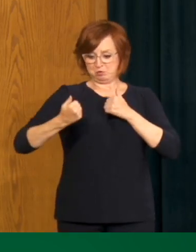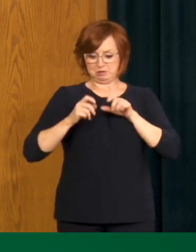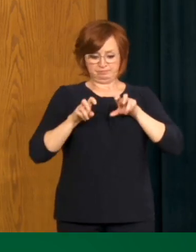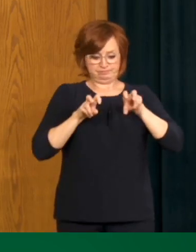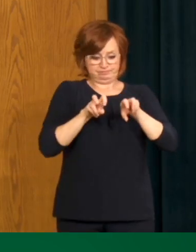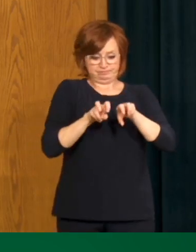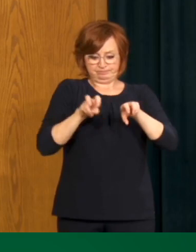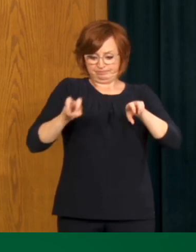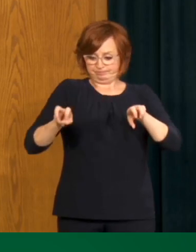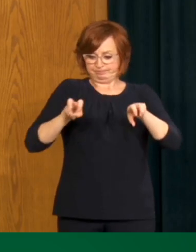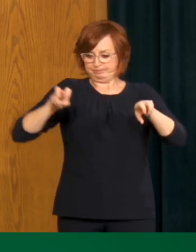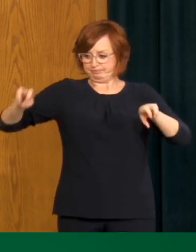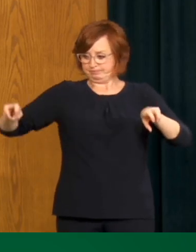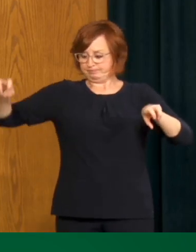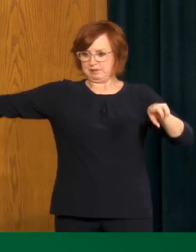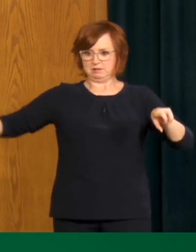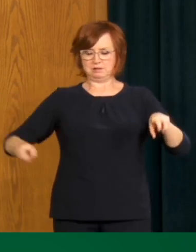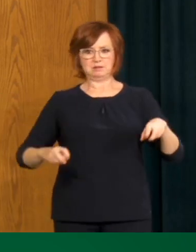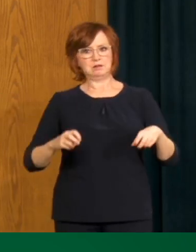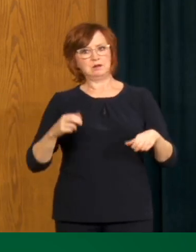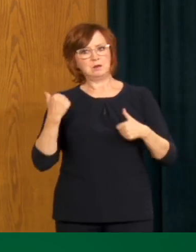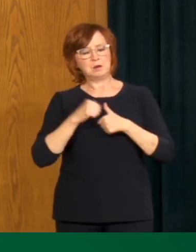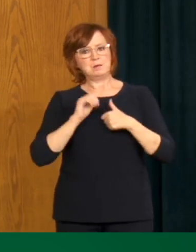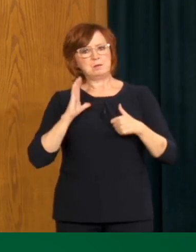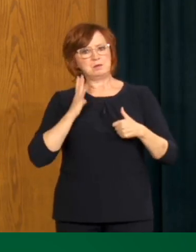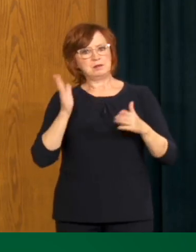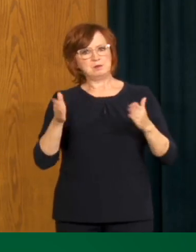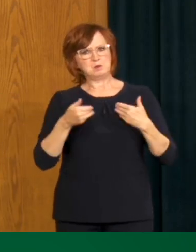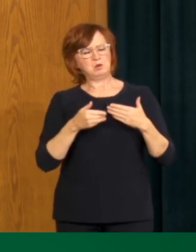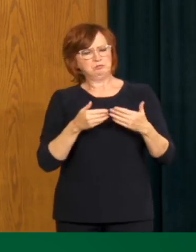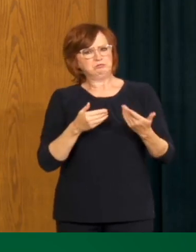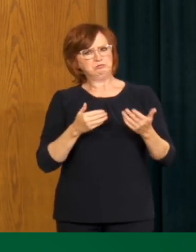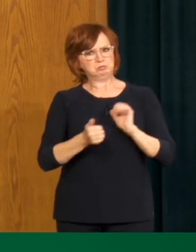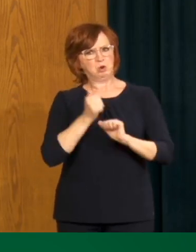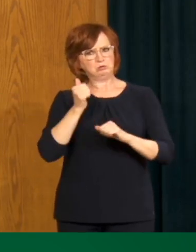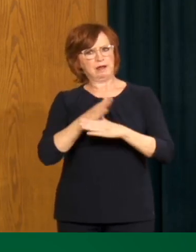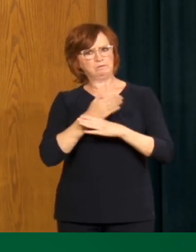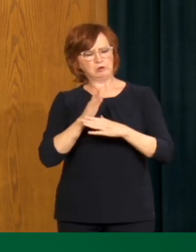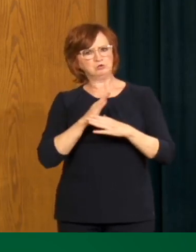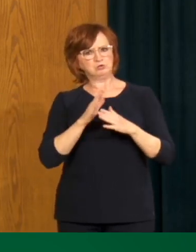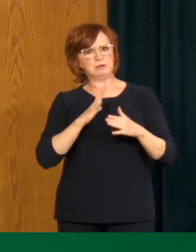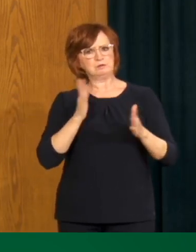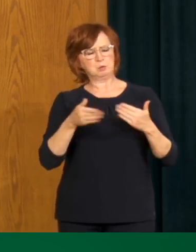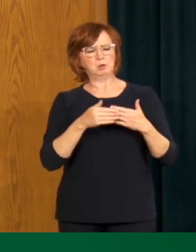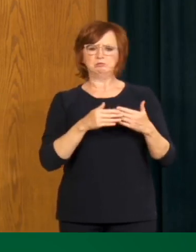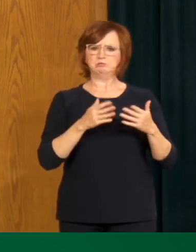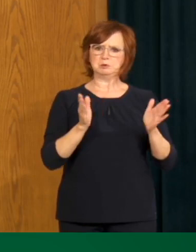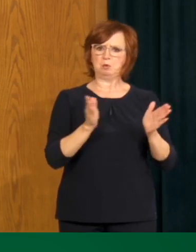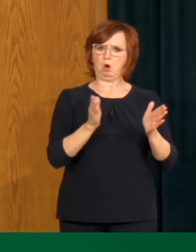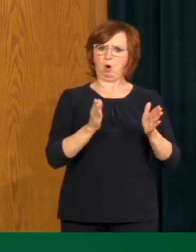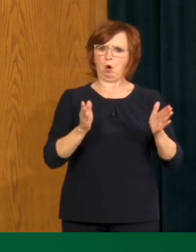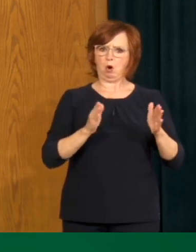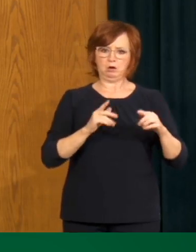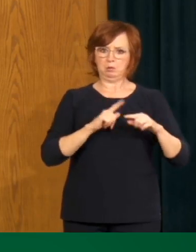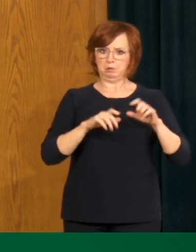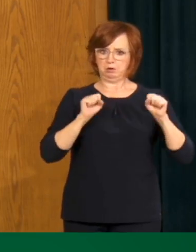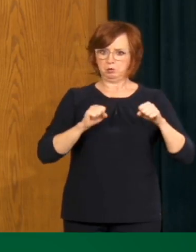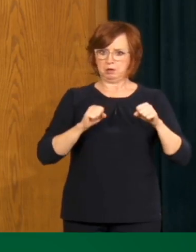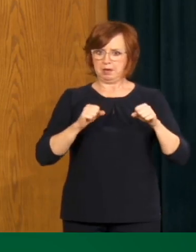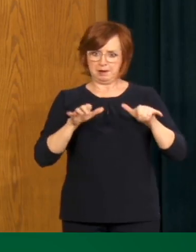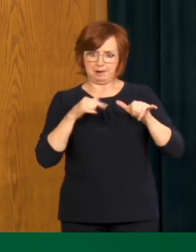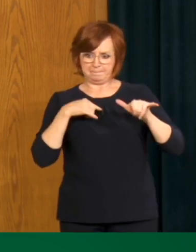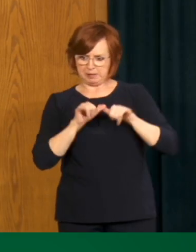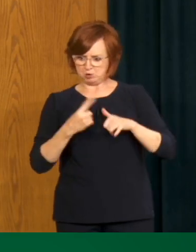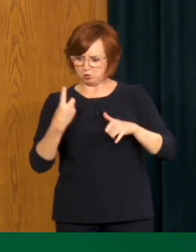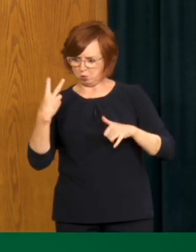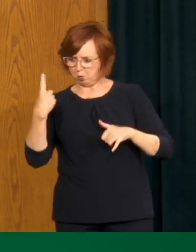living room. And I think it's important to respect that when we're planning an event, that maybe have it outdoors over the summer. And